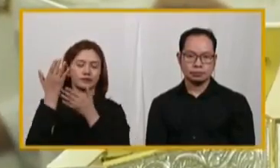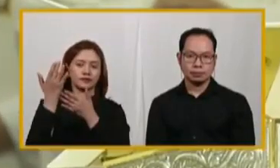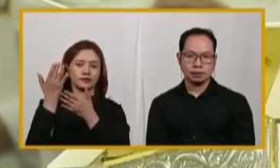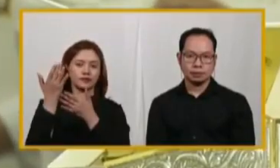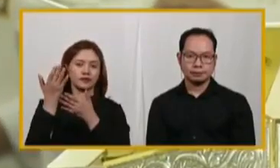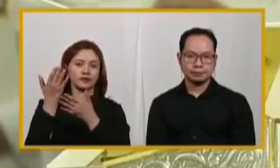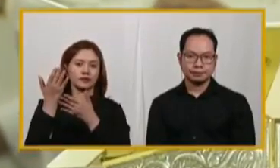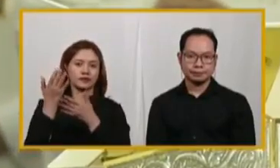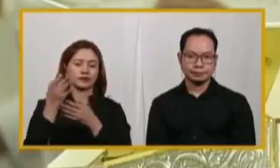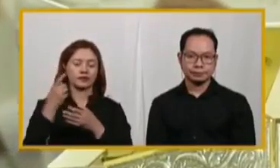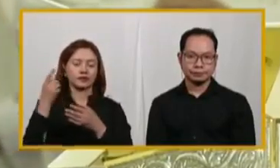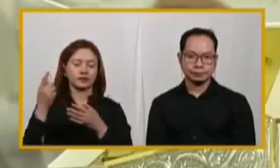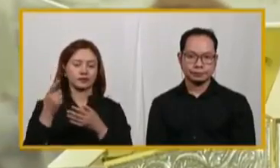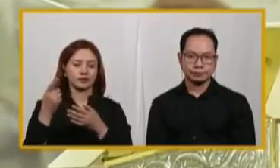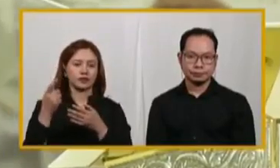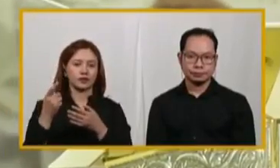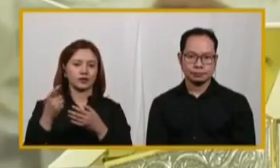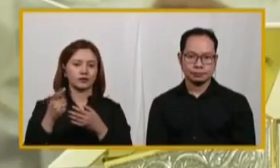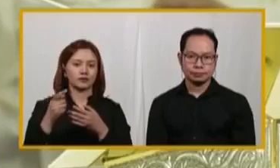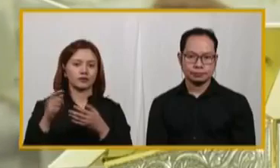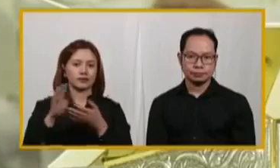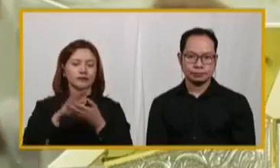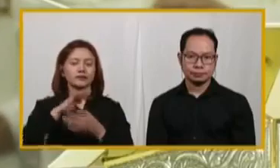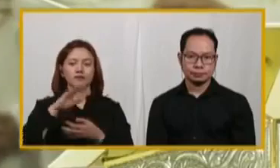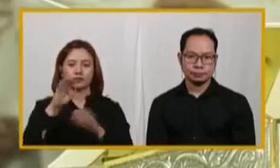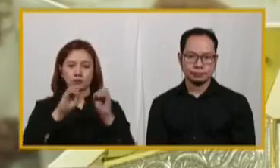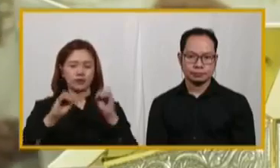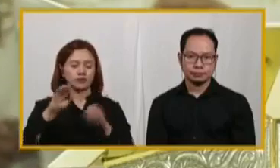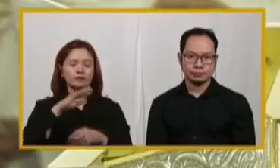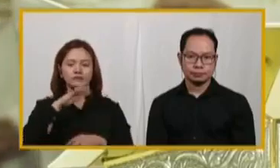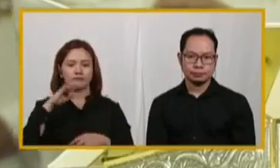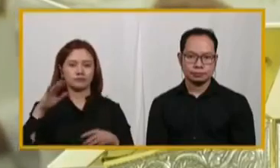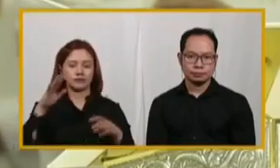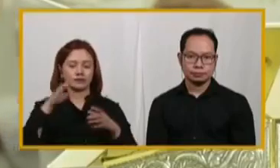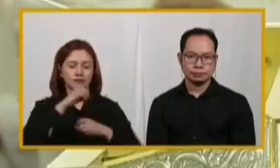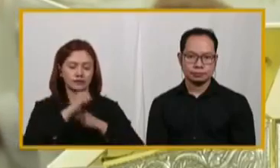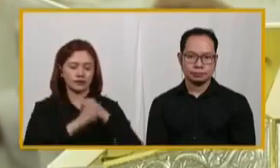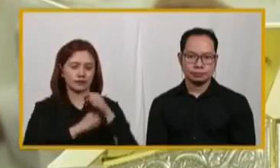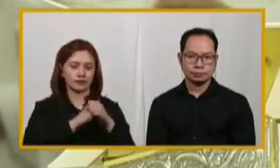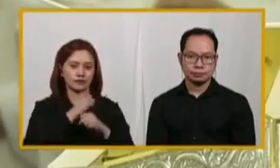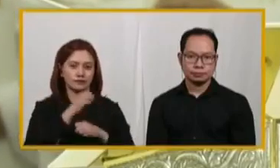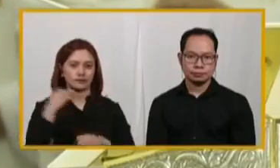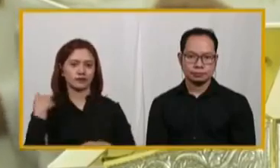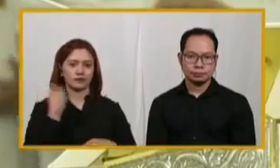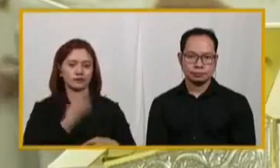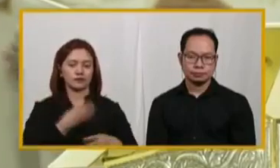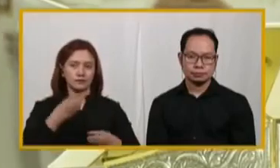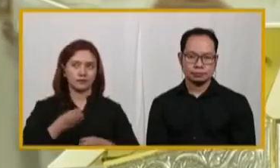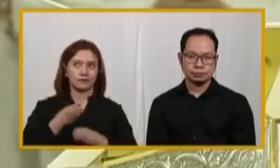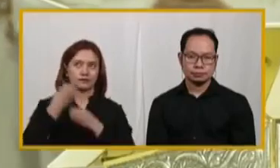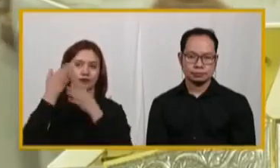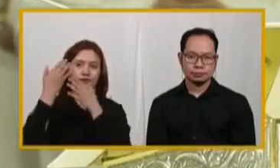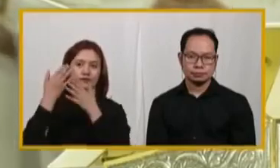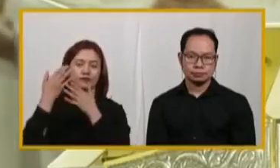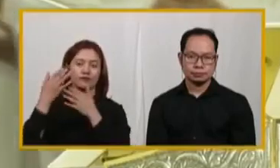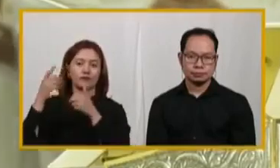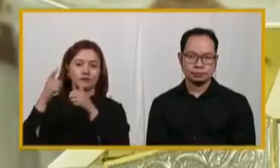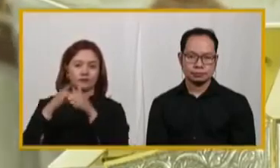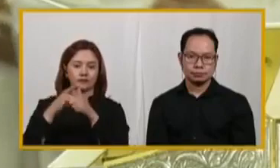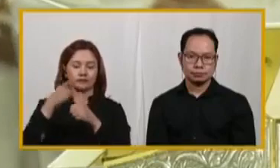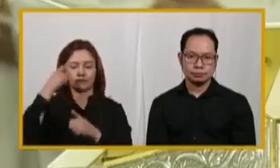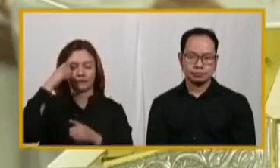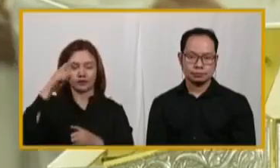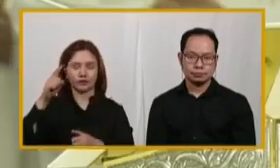these holy and unblemished sacrifices, which we offer you firstly for your